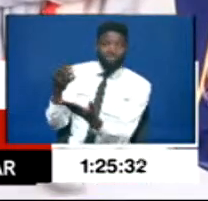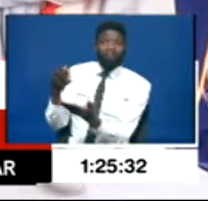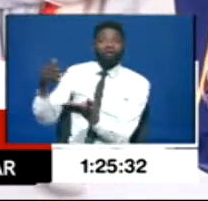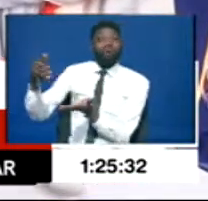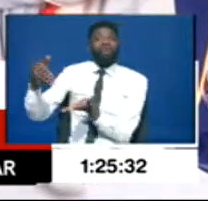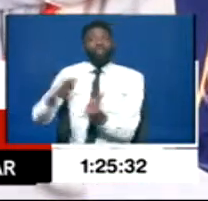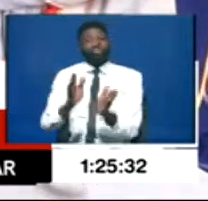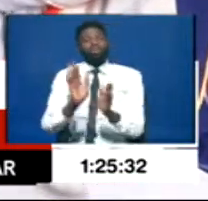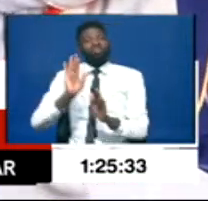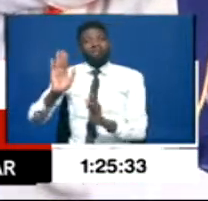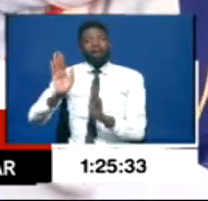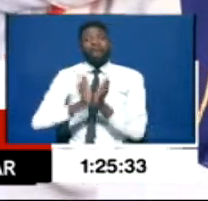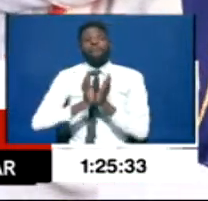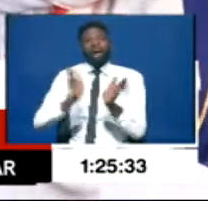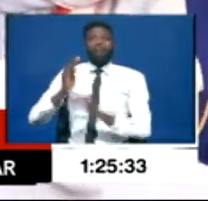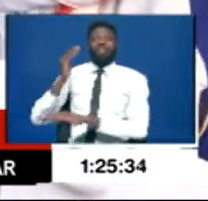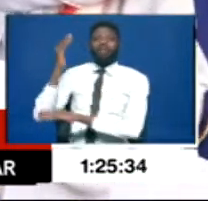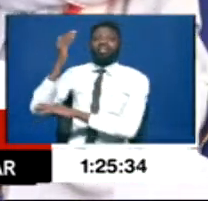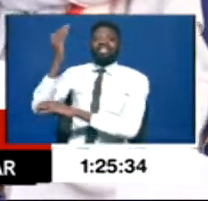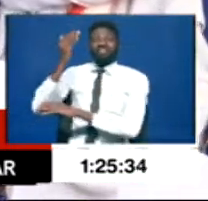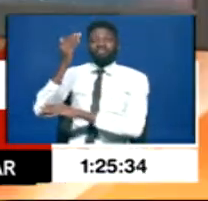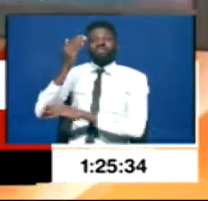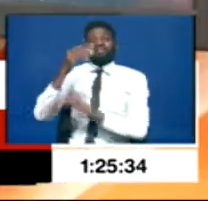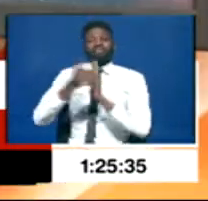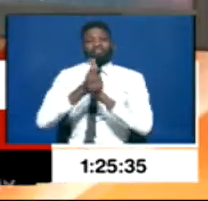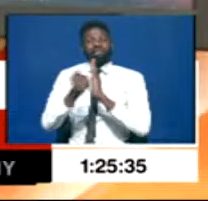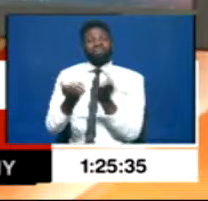Beatrice Getonyengetich, Lunchtime News.